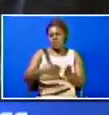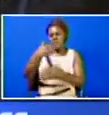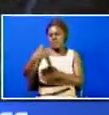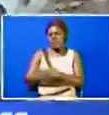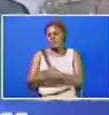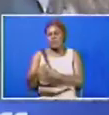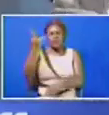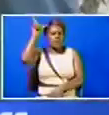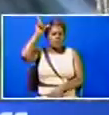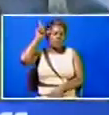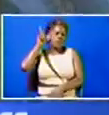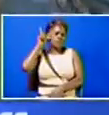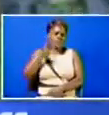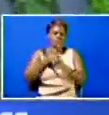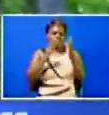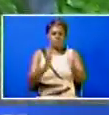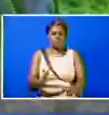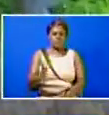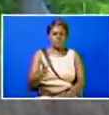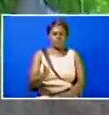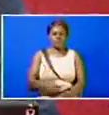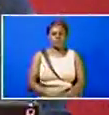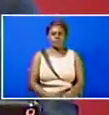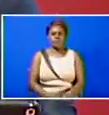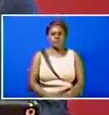Elvis Kosgei, KT News, Elgeyo Marakwet County.